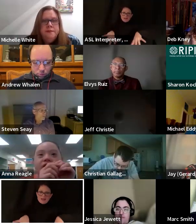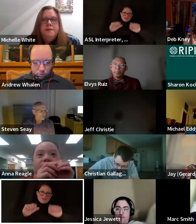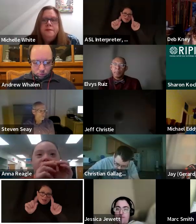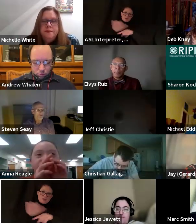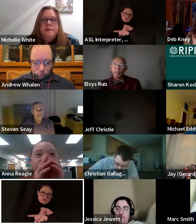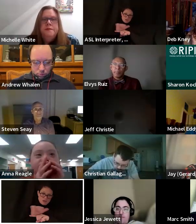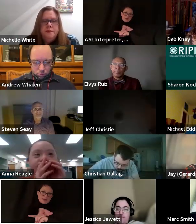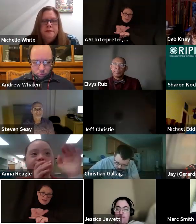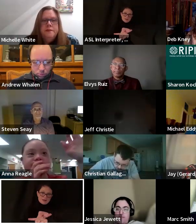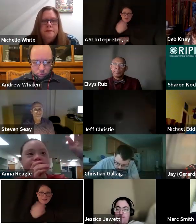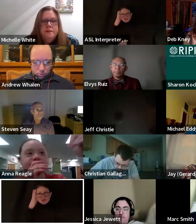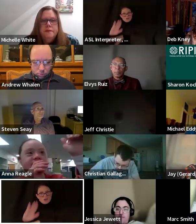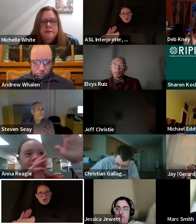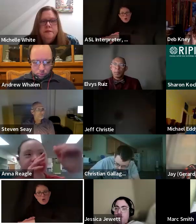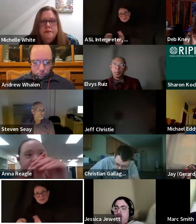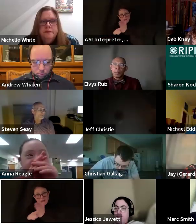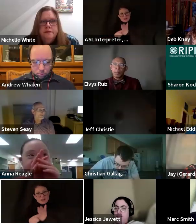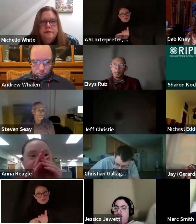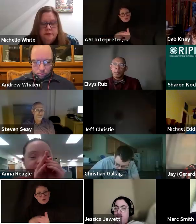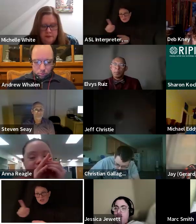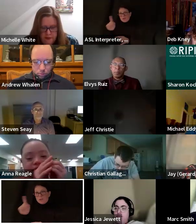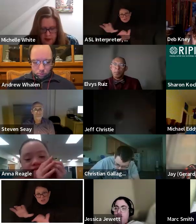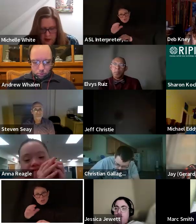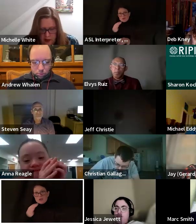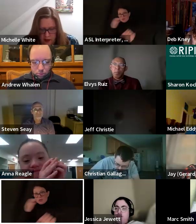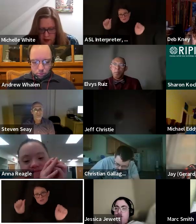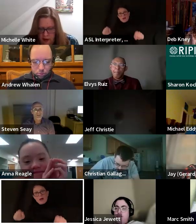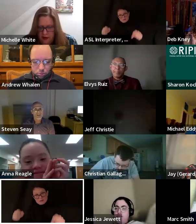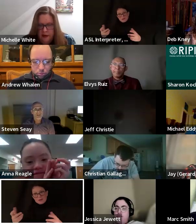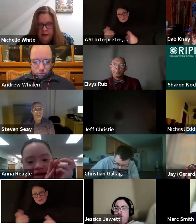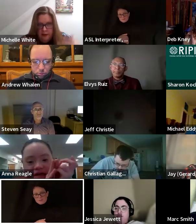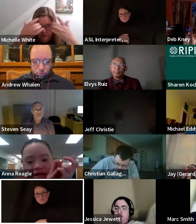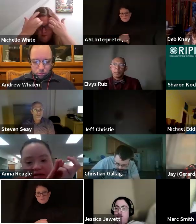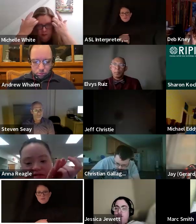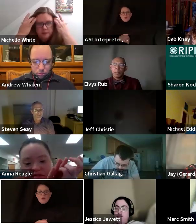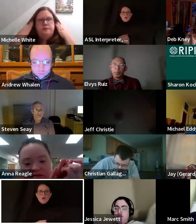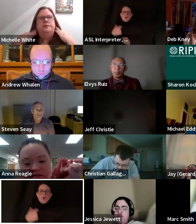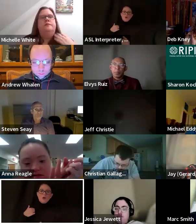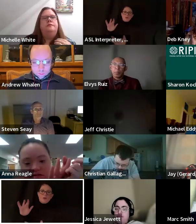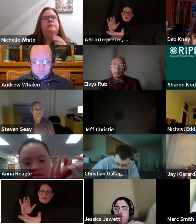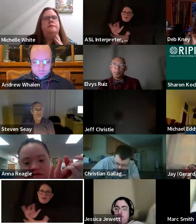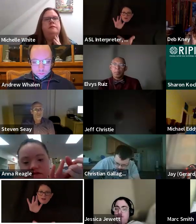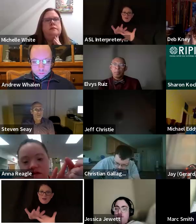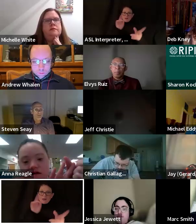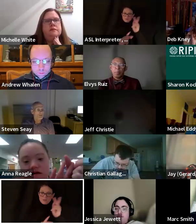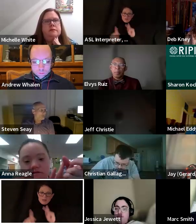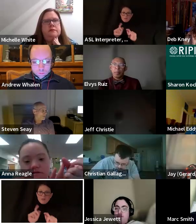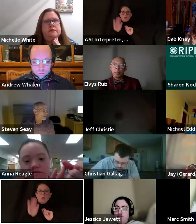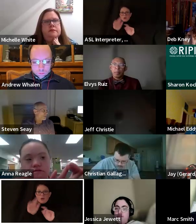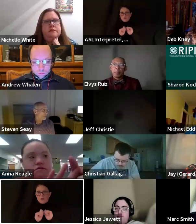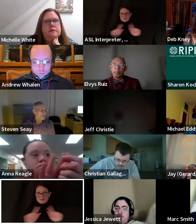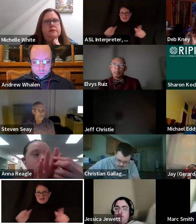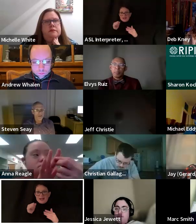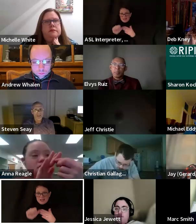know, this is mandatory. They need to do that. Once we follow up with people, we will be